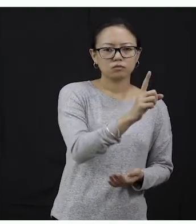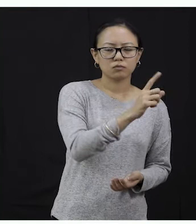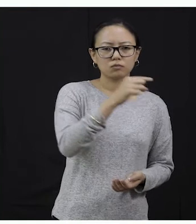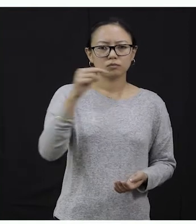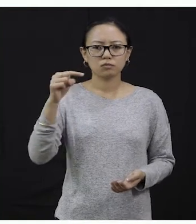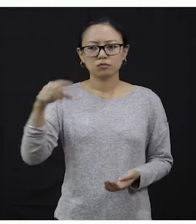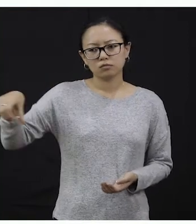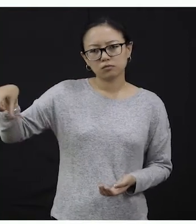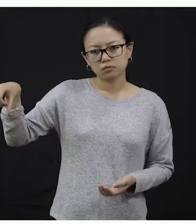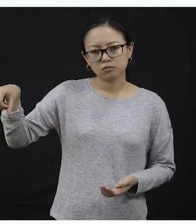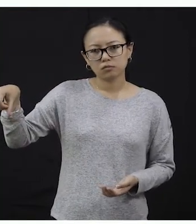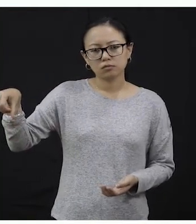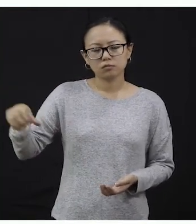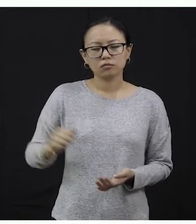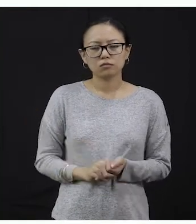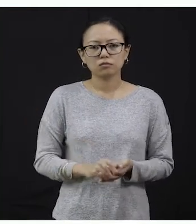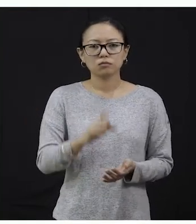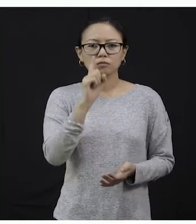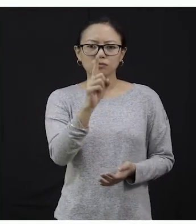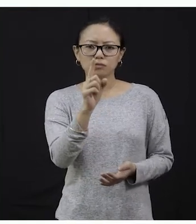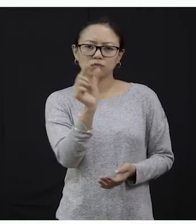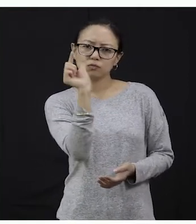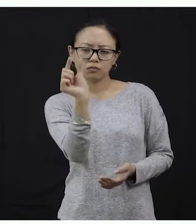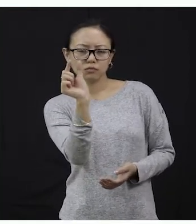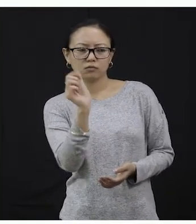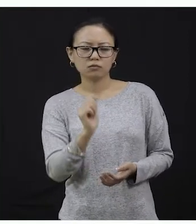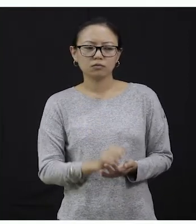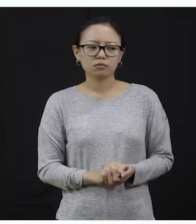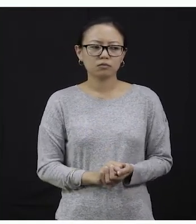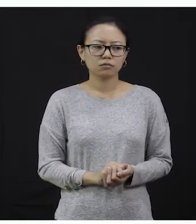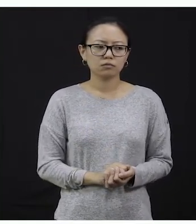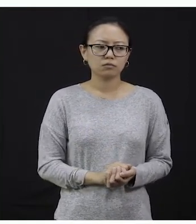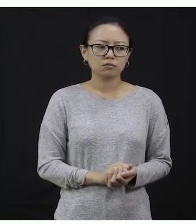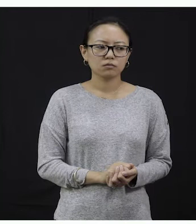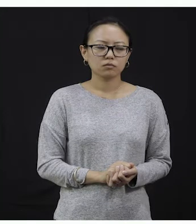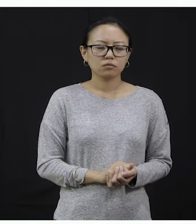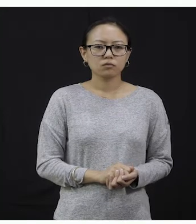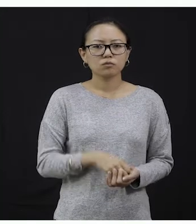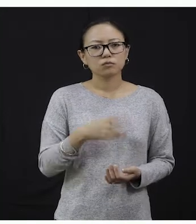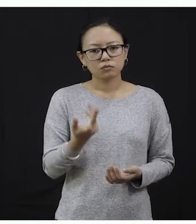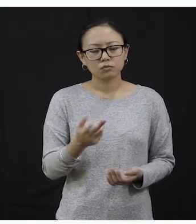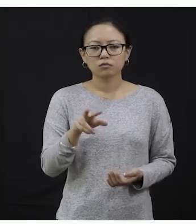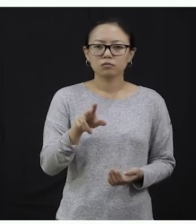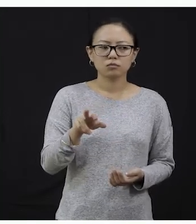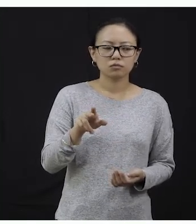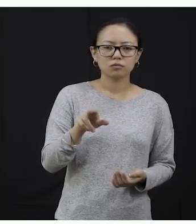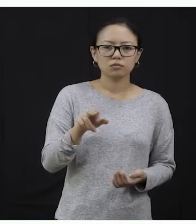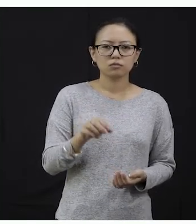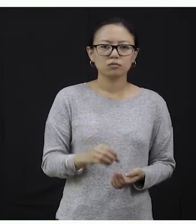1 to 9 are 1-digit number, and so these 1-digit number are placed in ones place, placed in ones